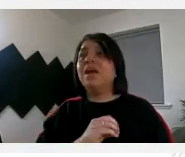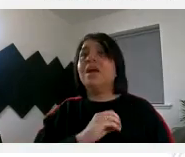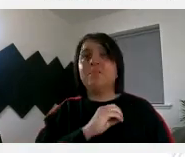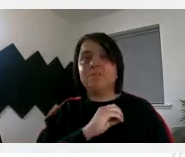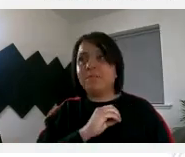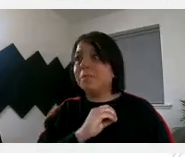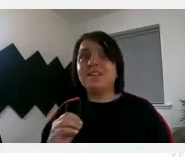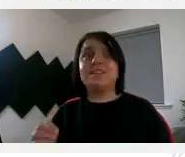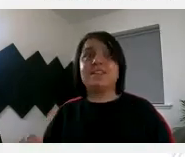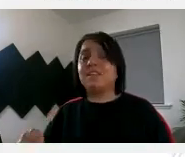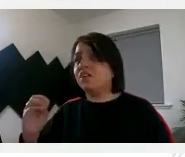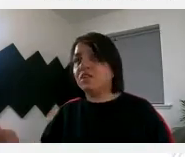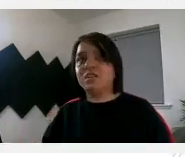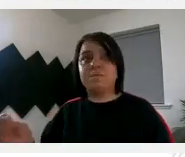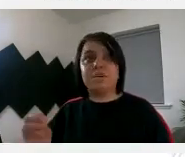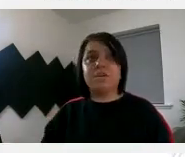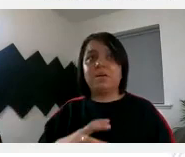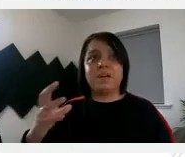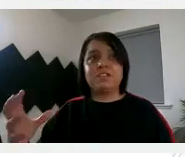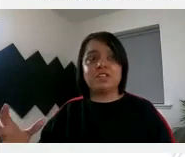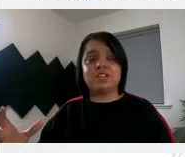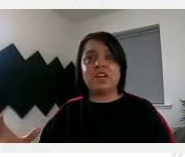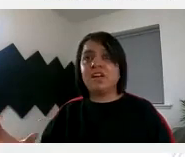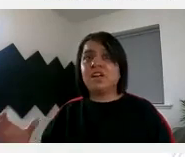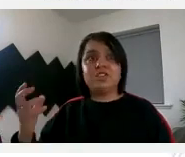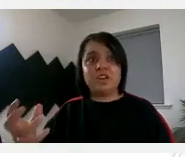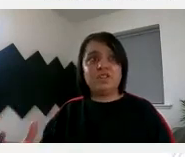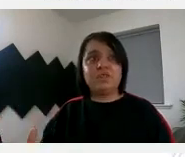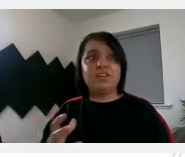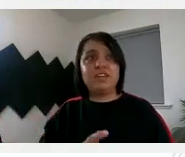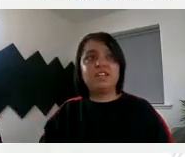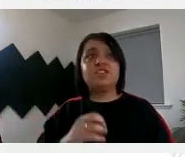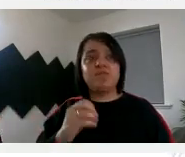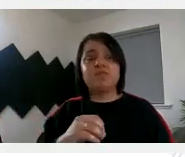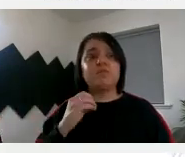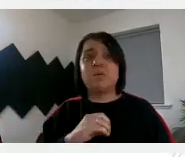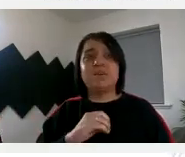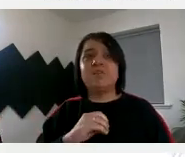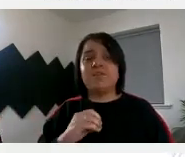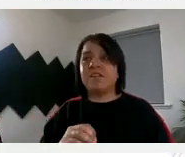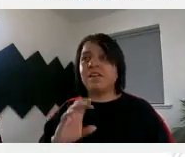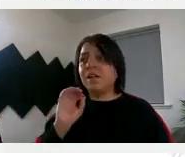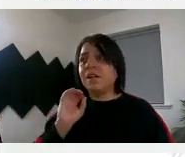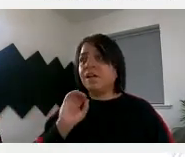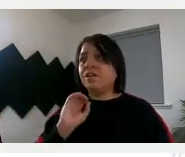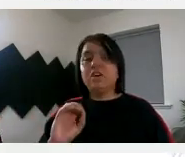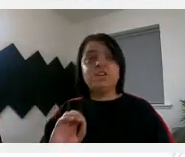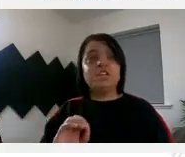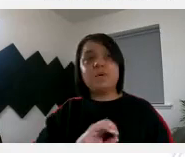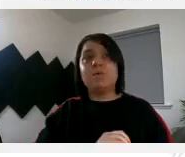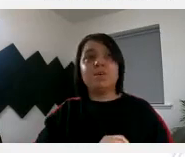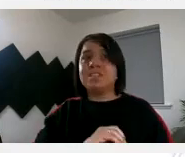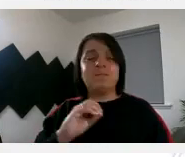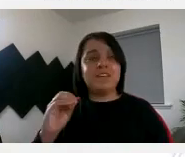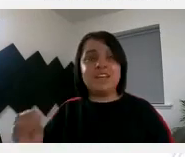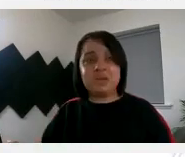in the main cities like London, Birmingham, Manchester, Sheffield, Leeds. You probably hear everything. London, you